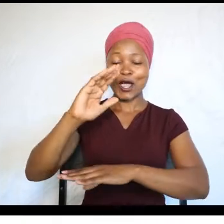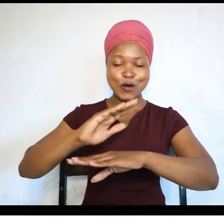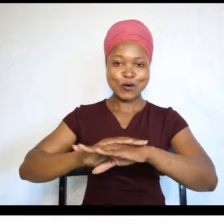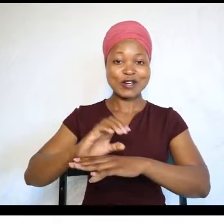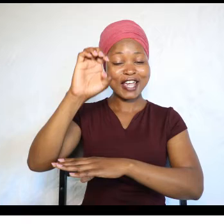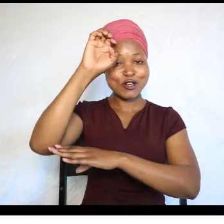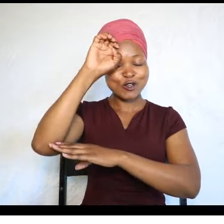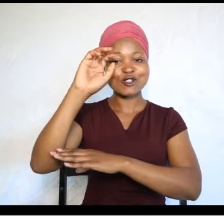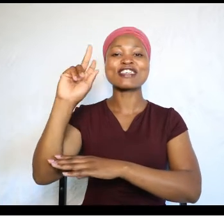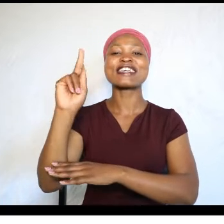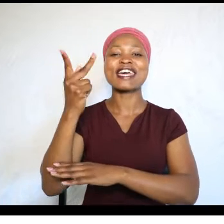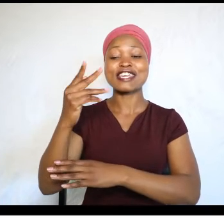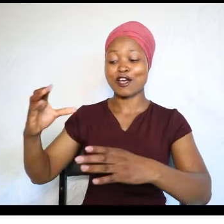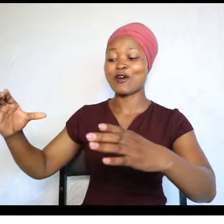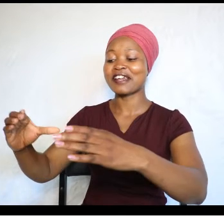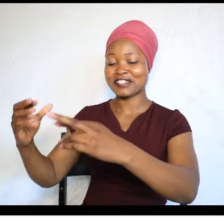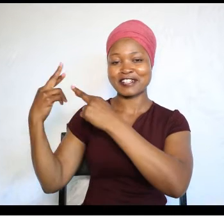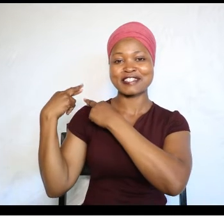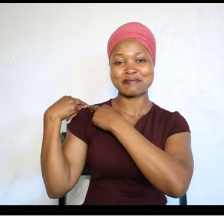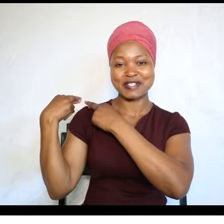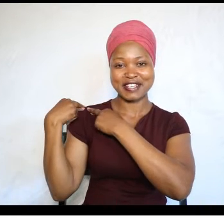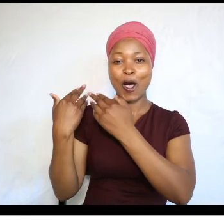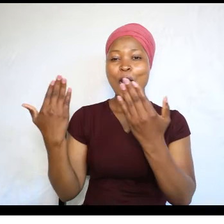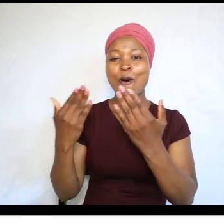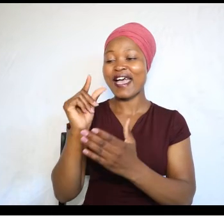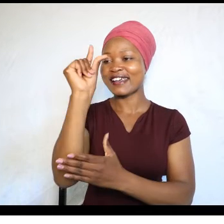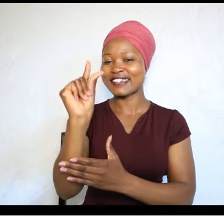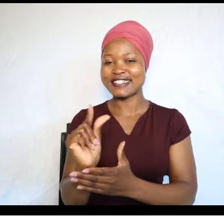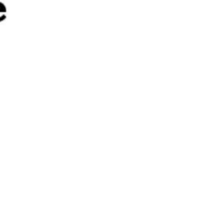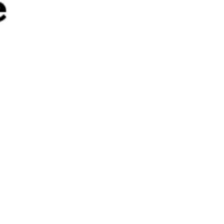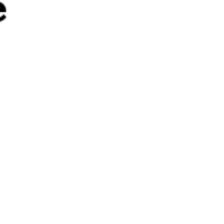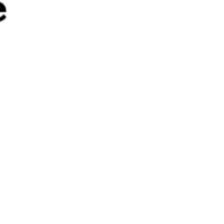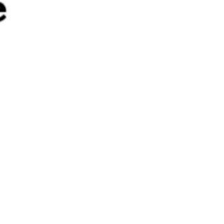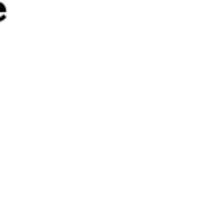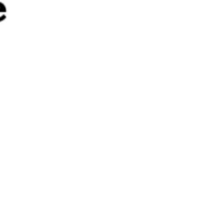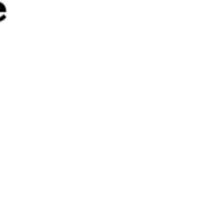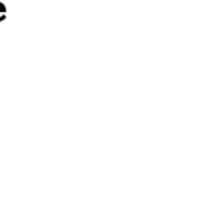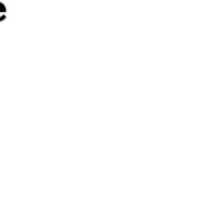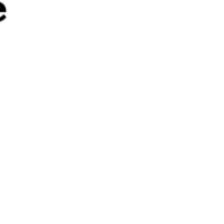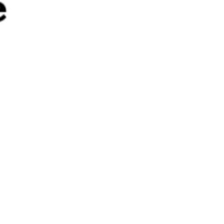education in Kenya, a collective responsibility where every learner counts.